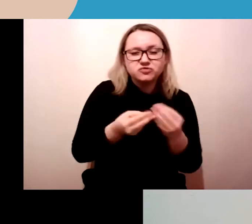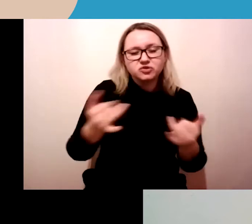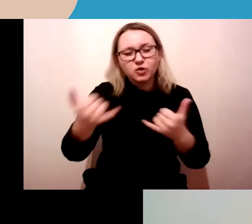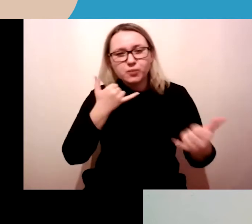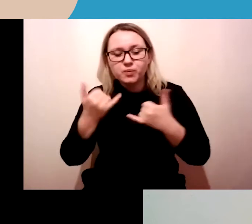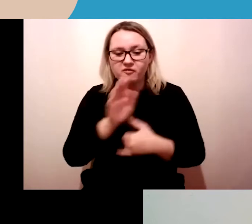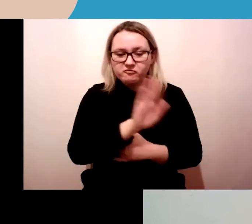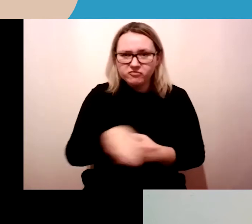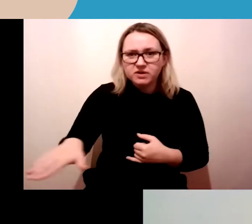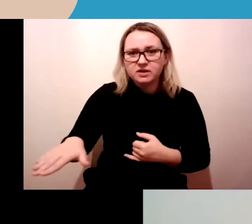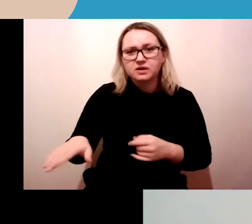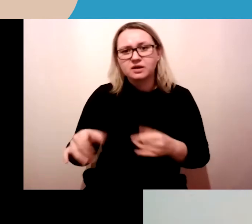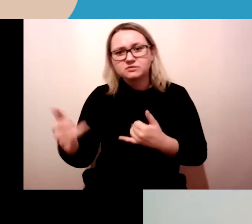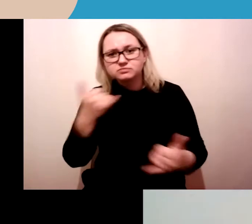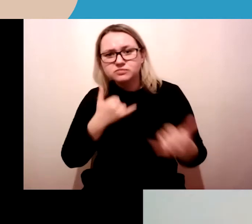statistics.